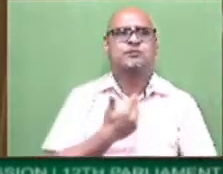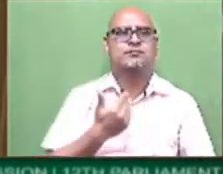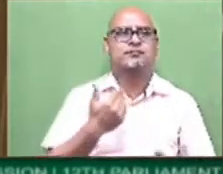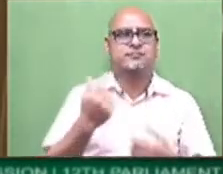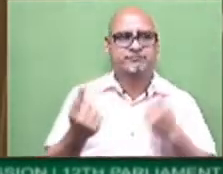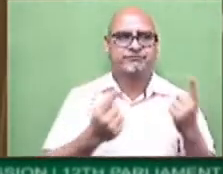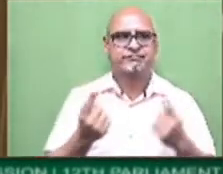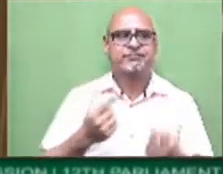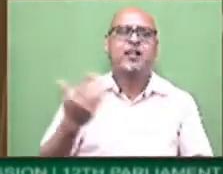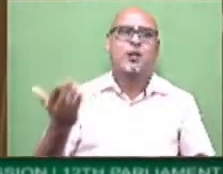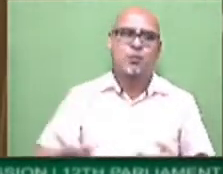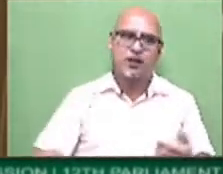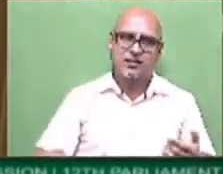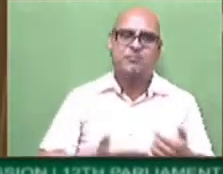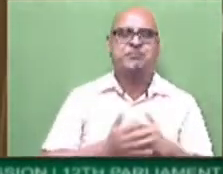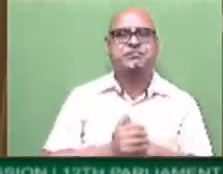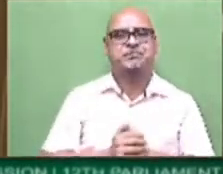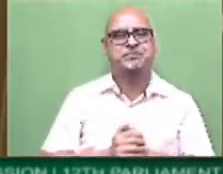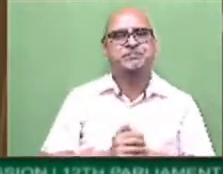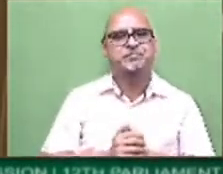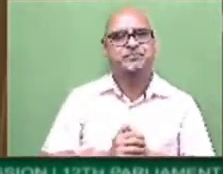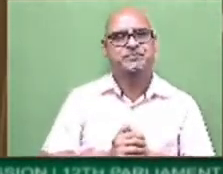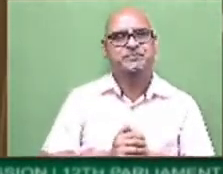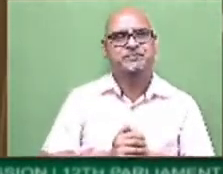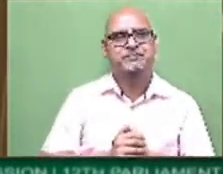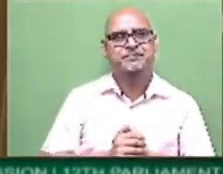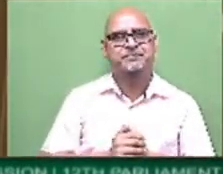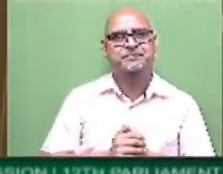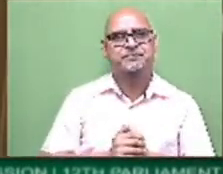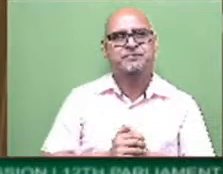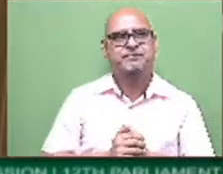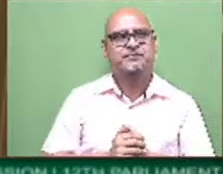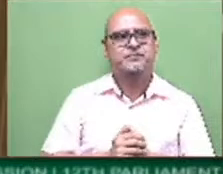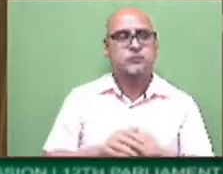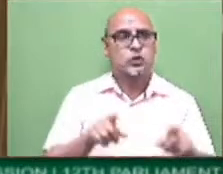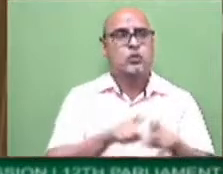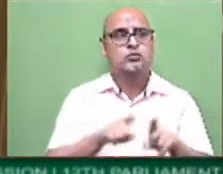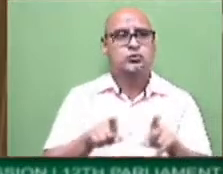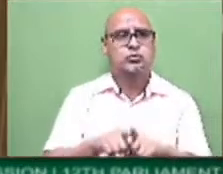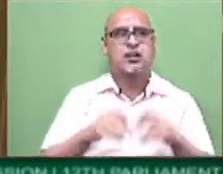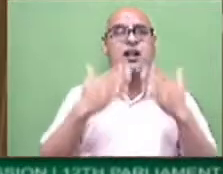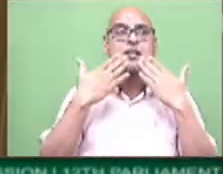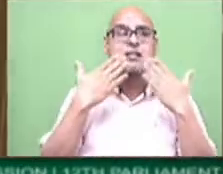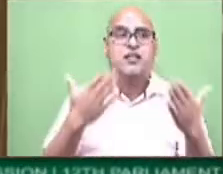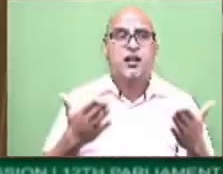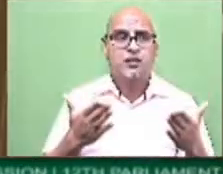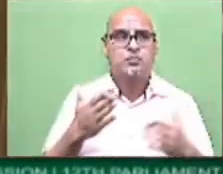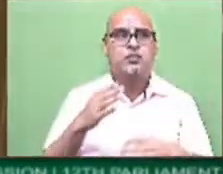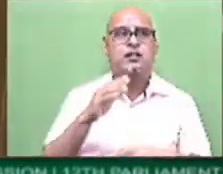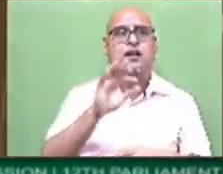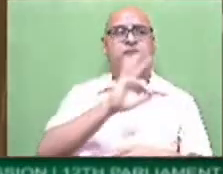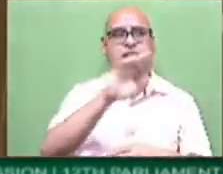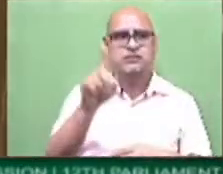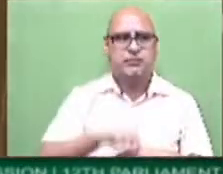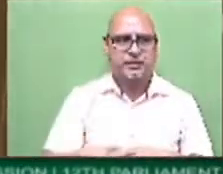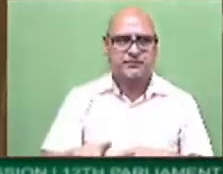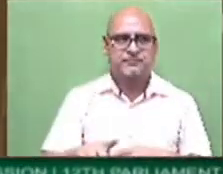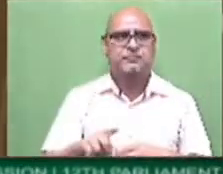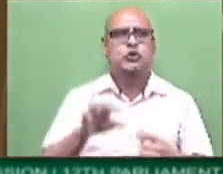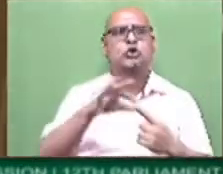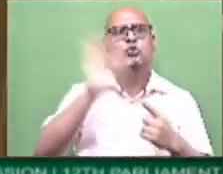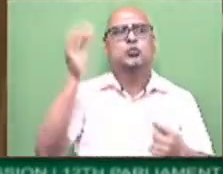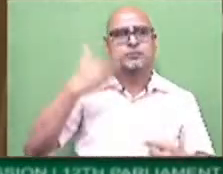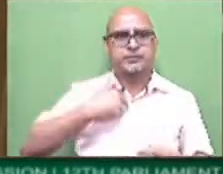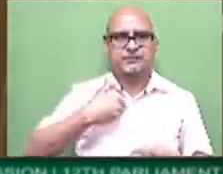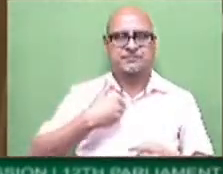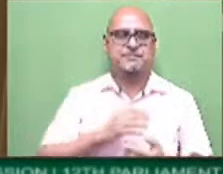I also would like to thank the constituents of Faizabad who have shown their faith in allowing me to represent them